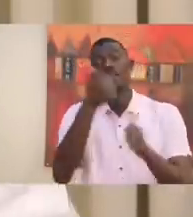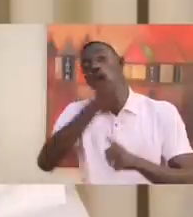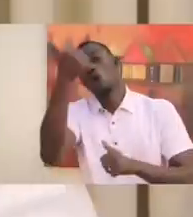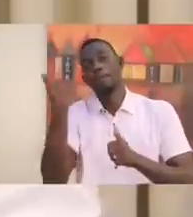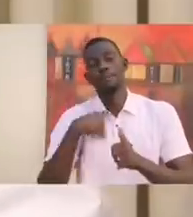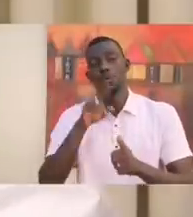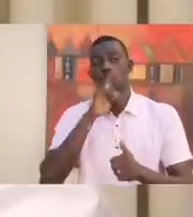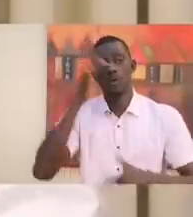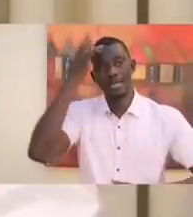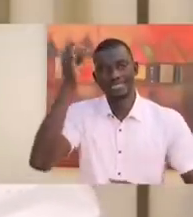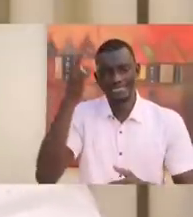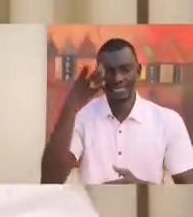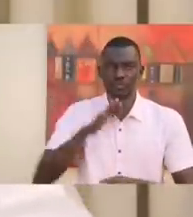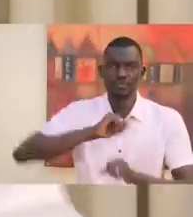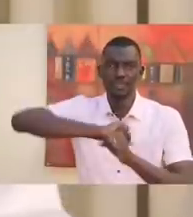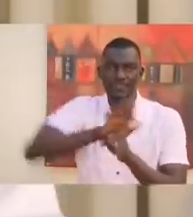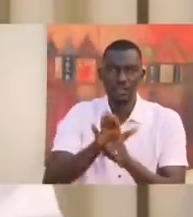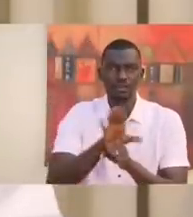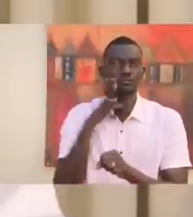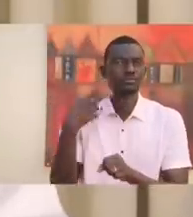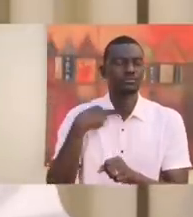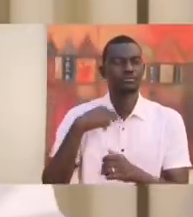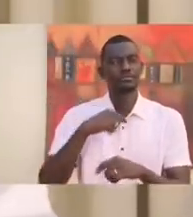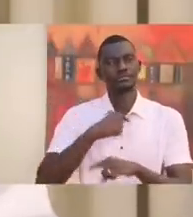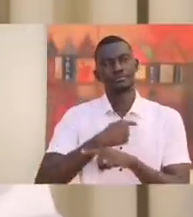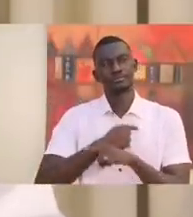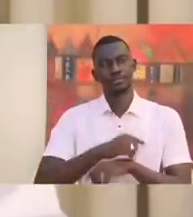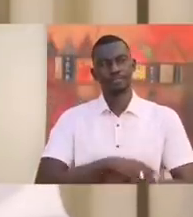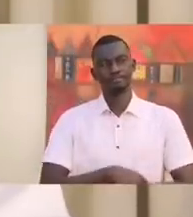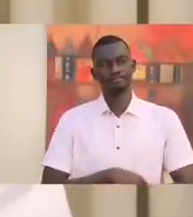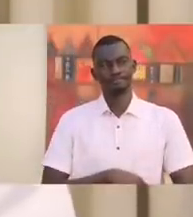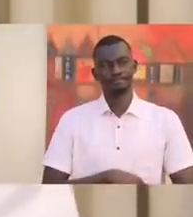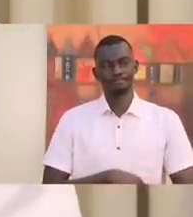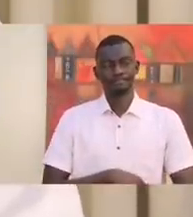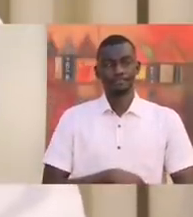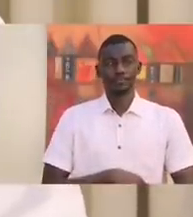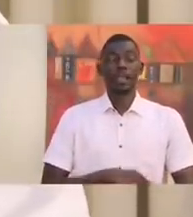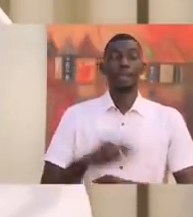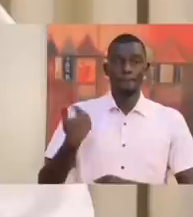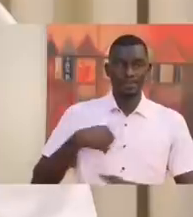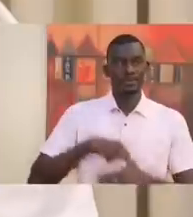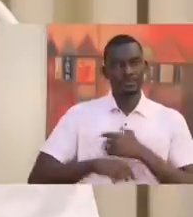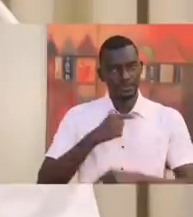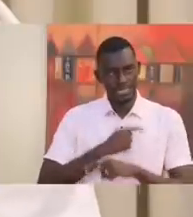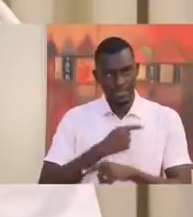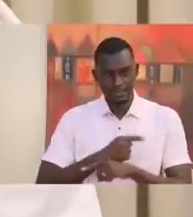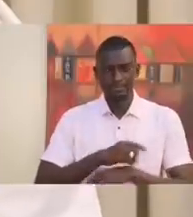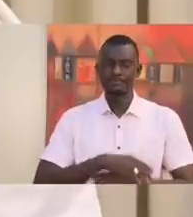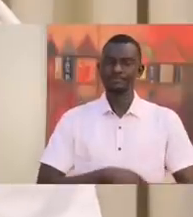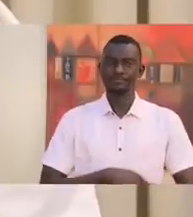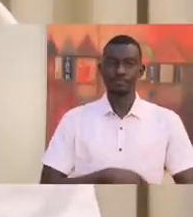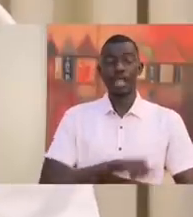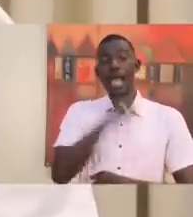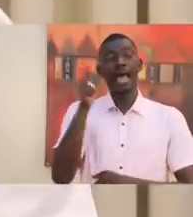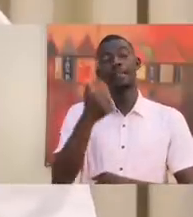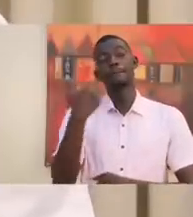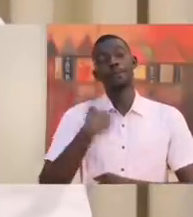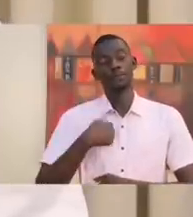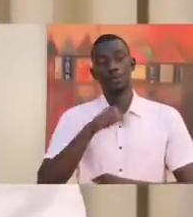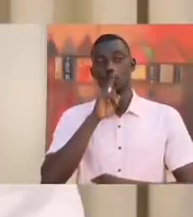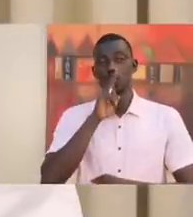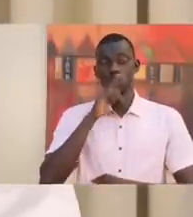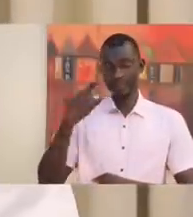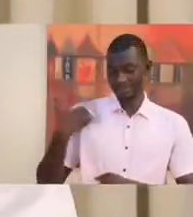an additional period of 21 days. Mbadiulu a President Adama Barrow sembo muyalonko aditala bankora malan